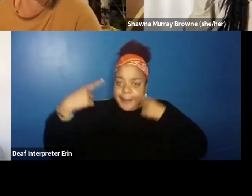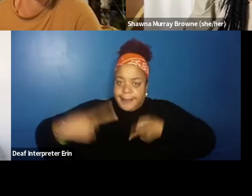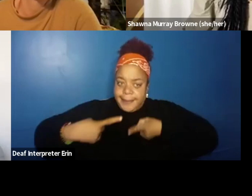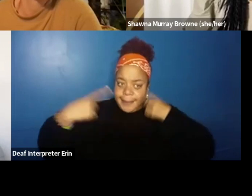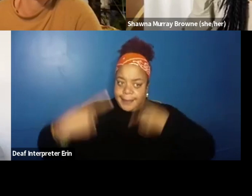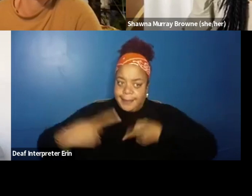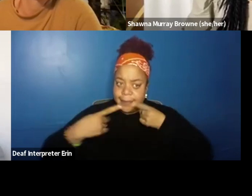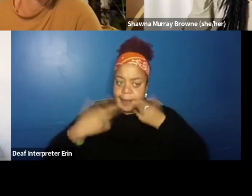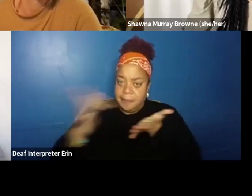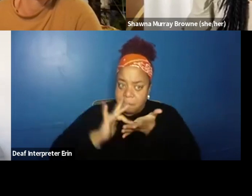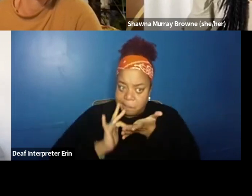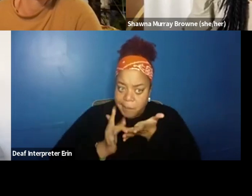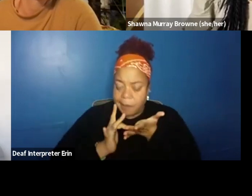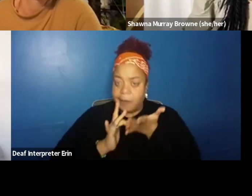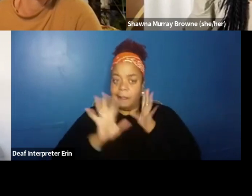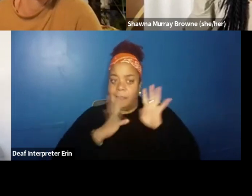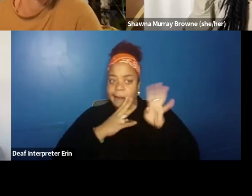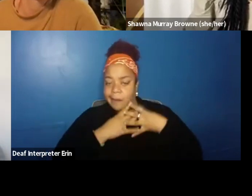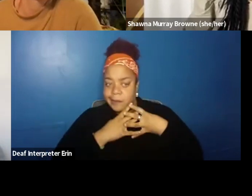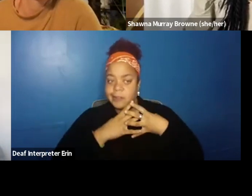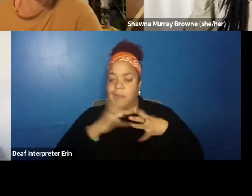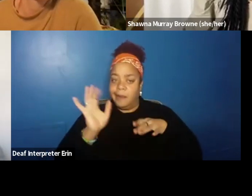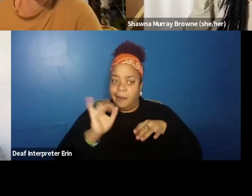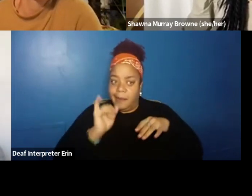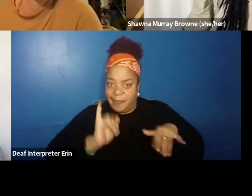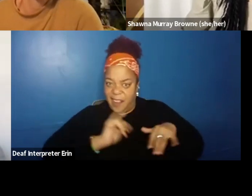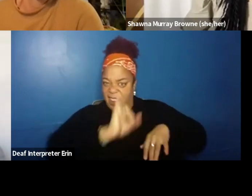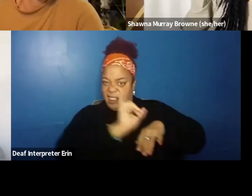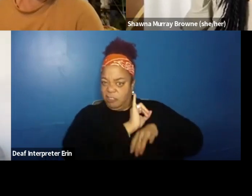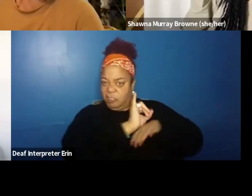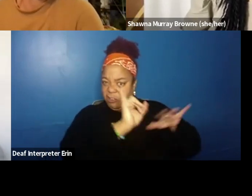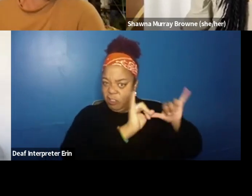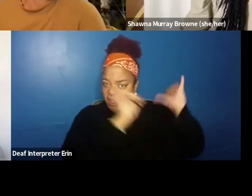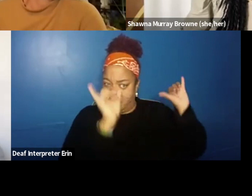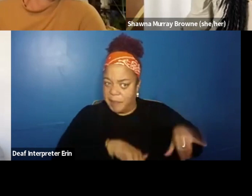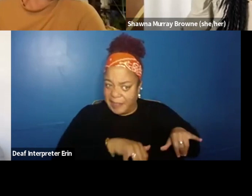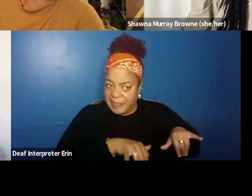complex, and like the connections between